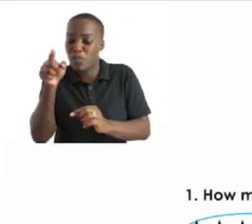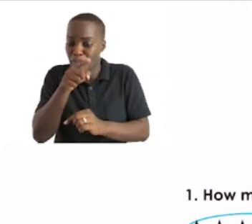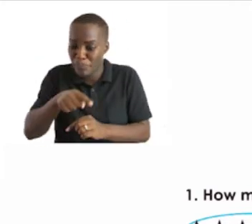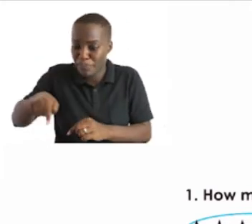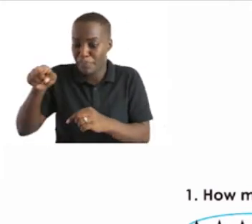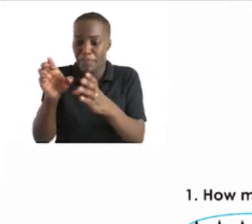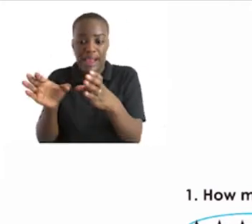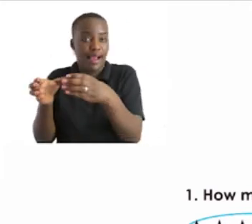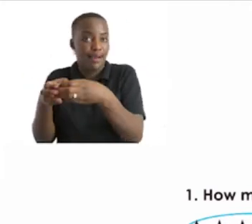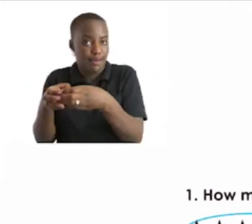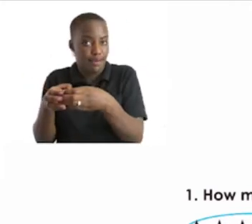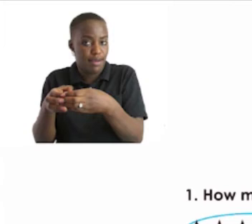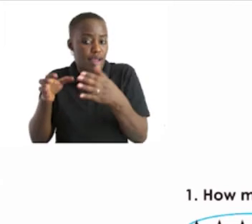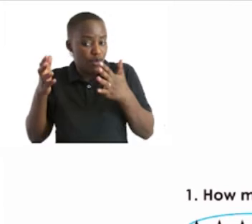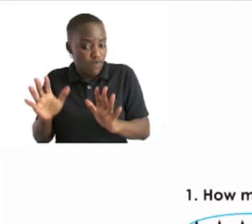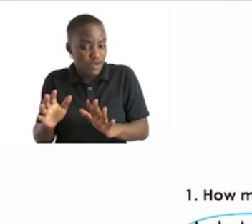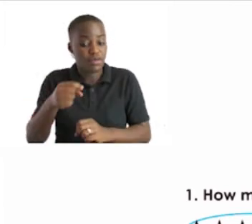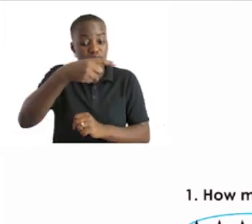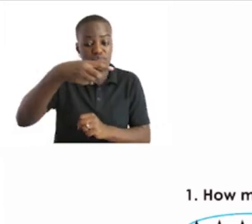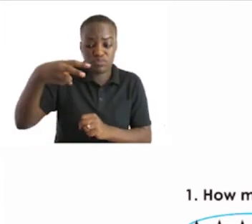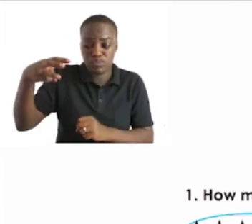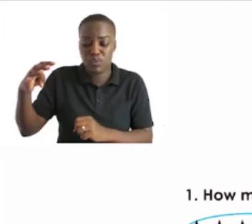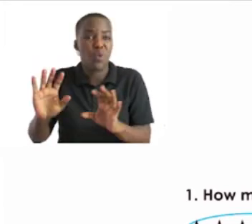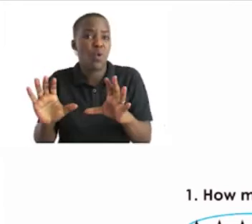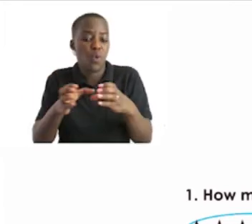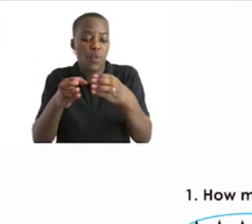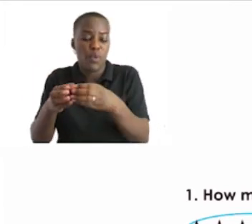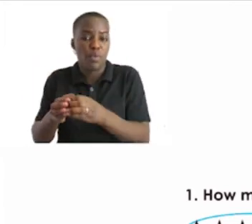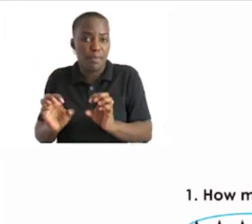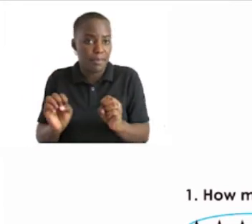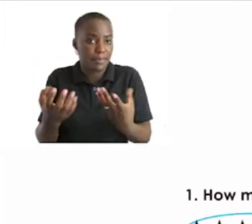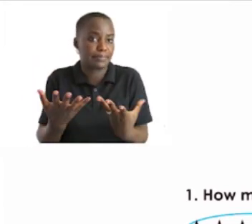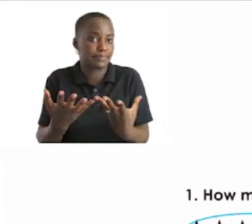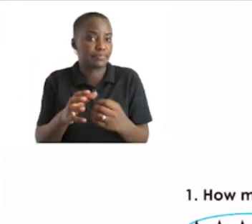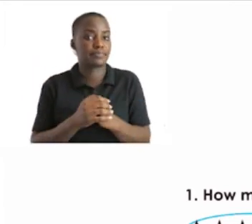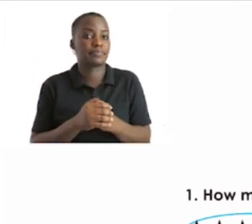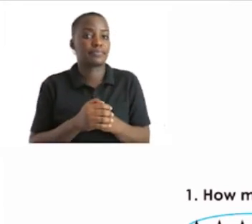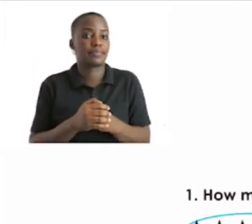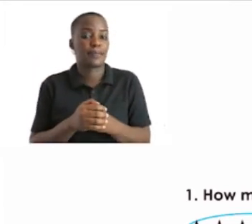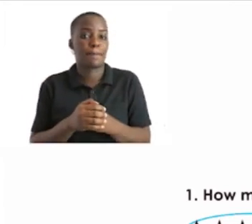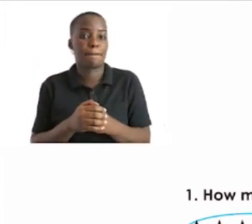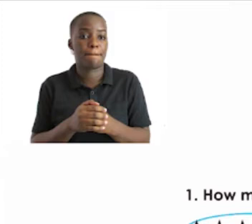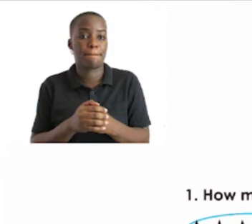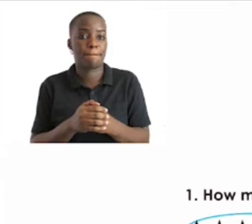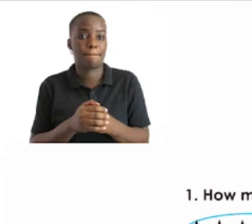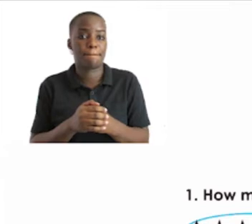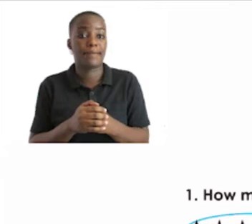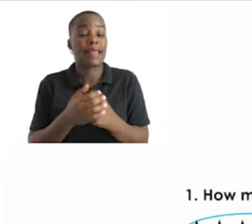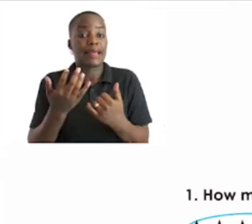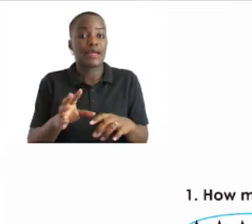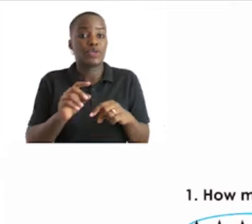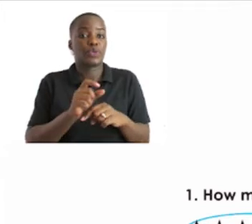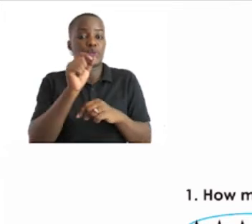must count your groups and put the answer where it says groups. Then you're going to